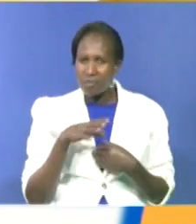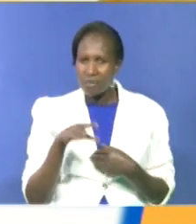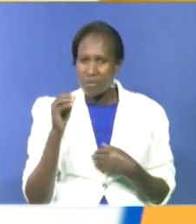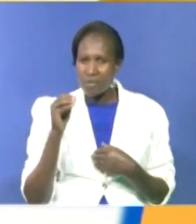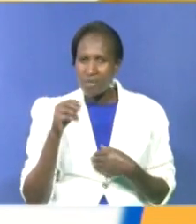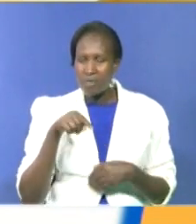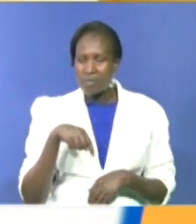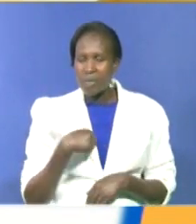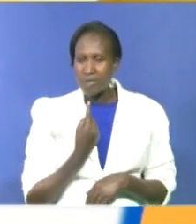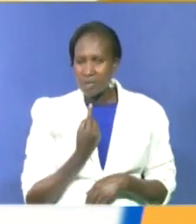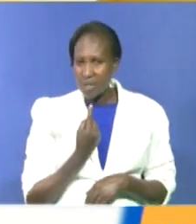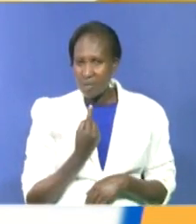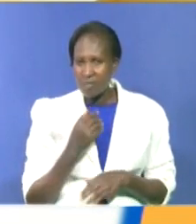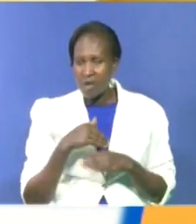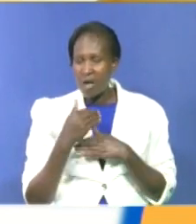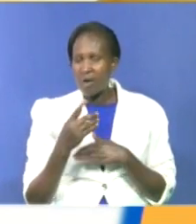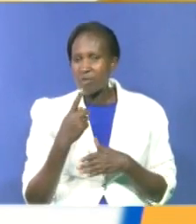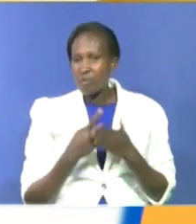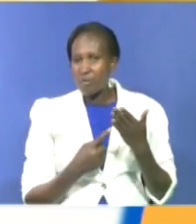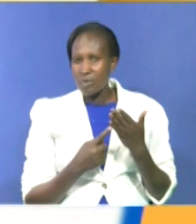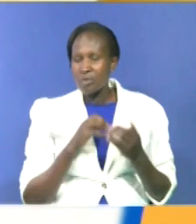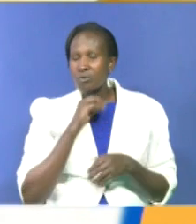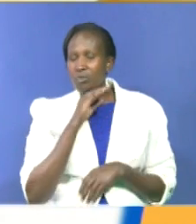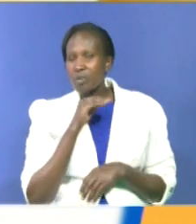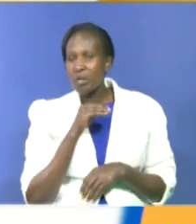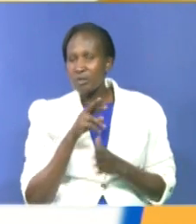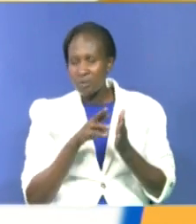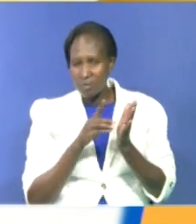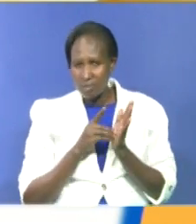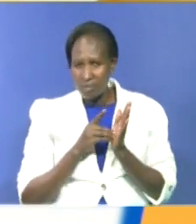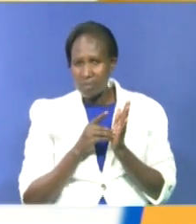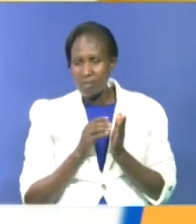myself after I've received certain complaints and demanded from the IG, we've